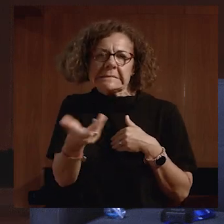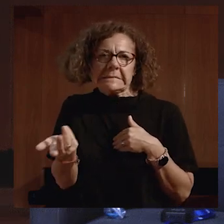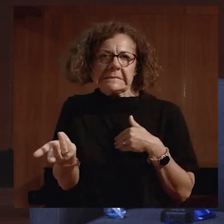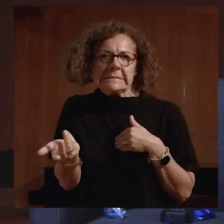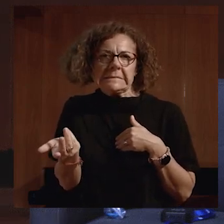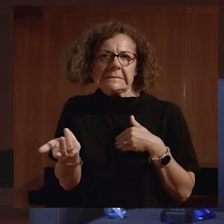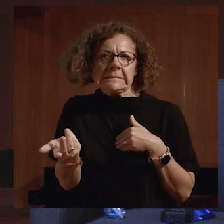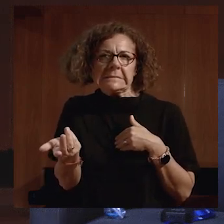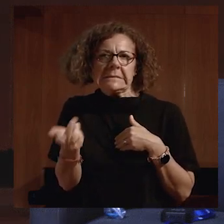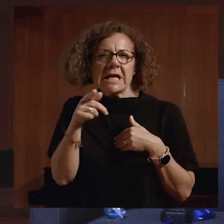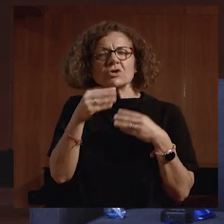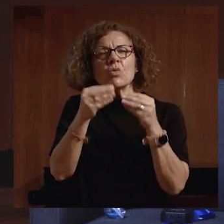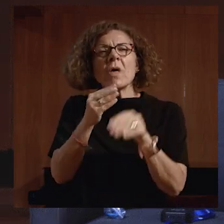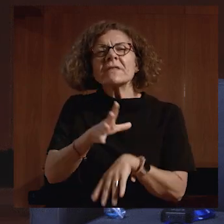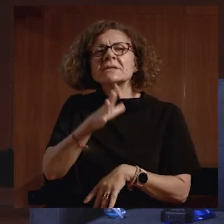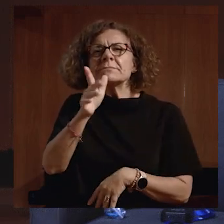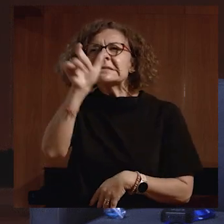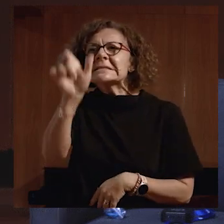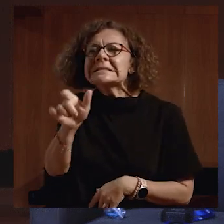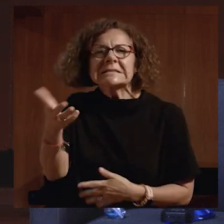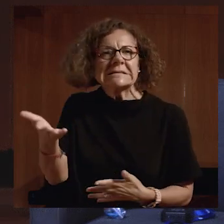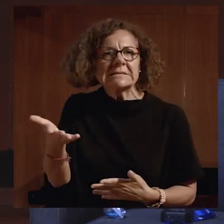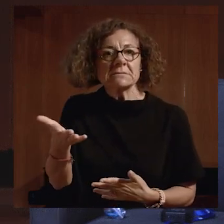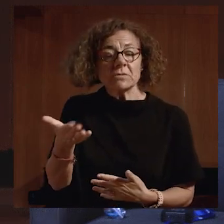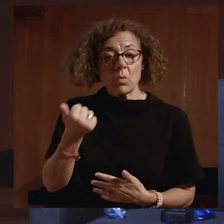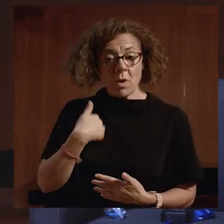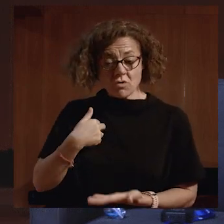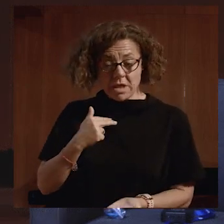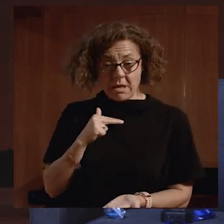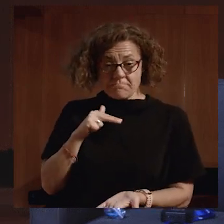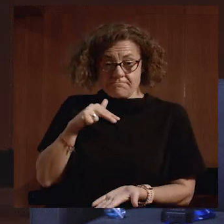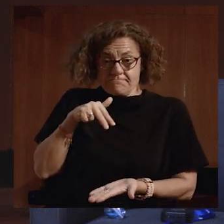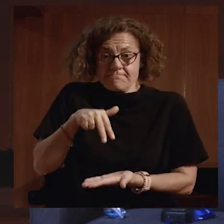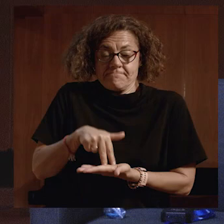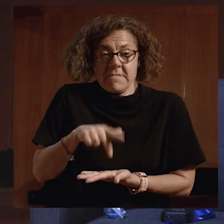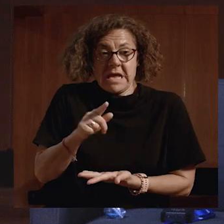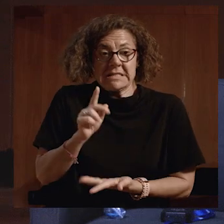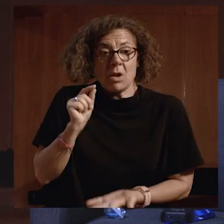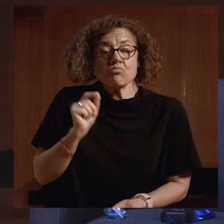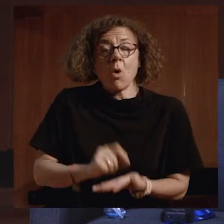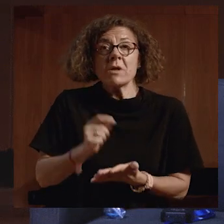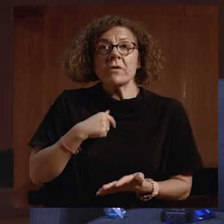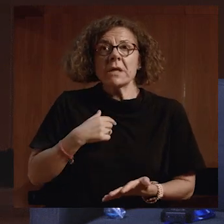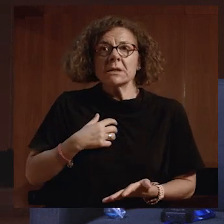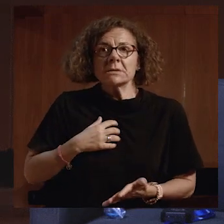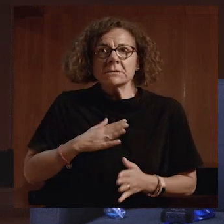So once you're out there and you have this moment of, help, what do I do?